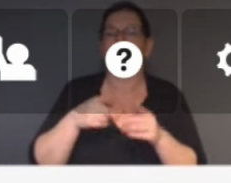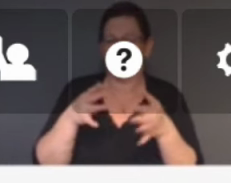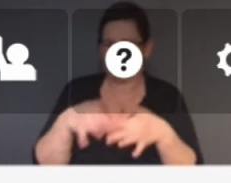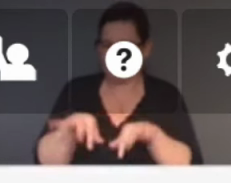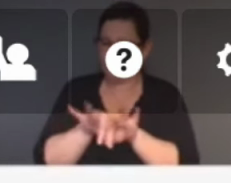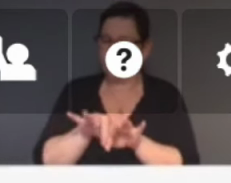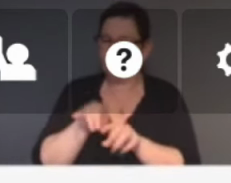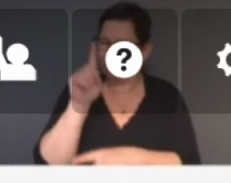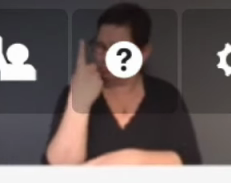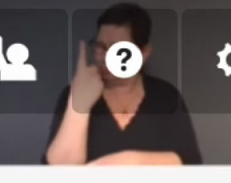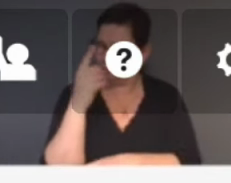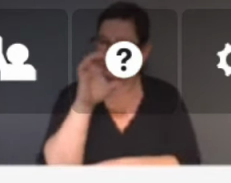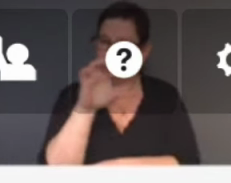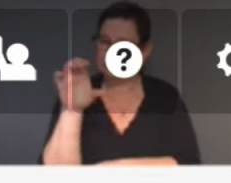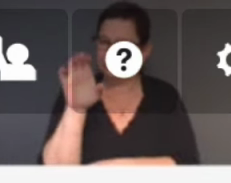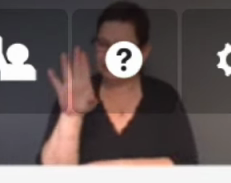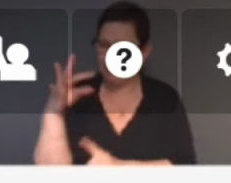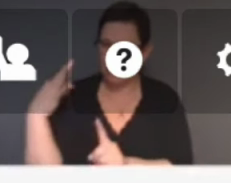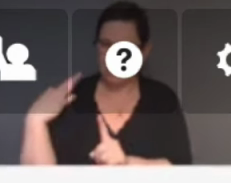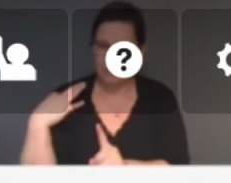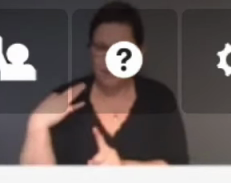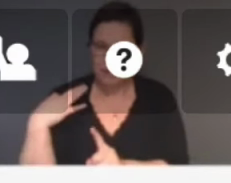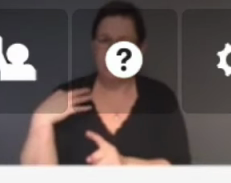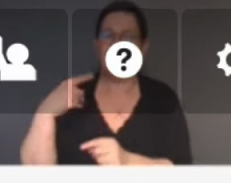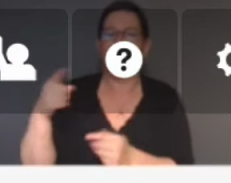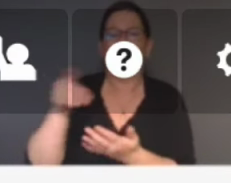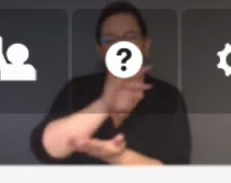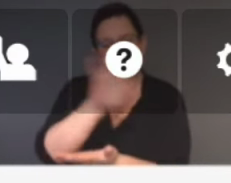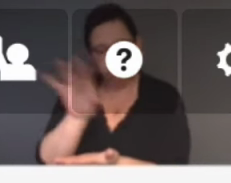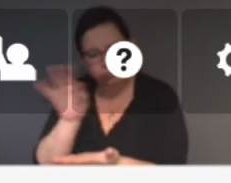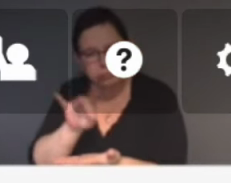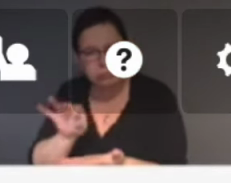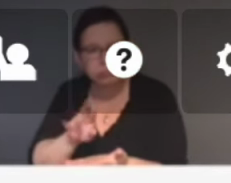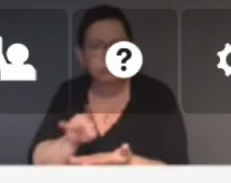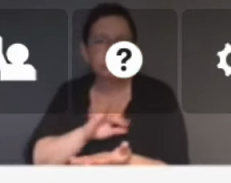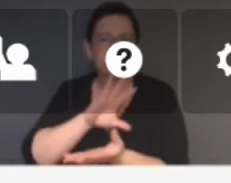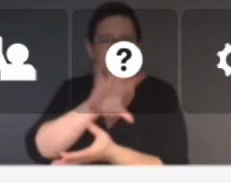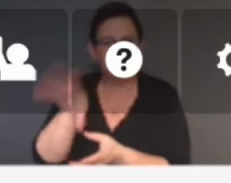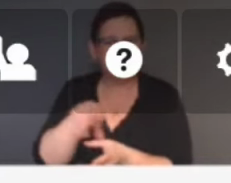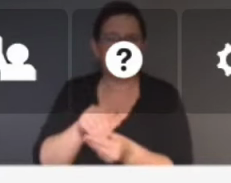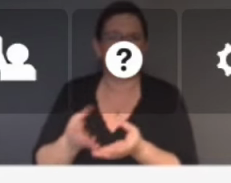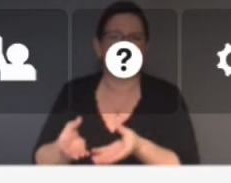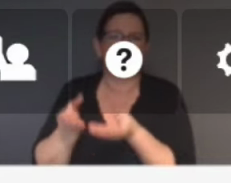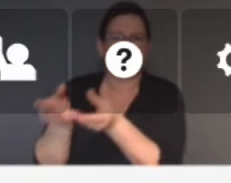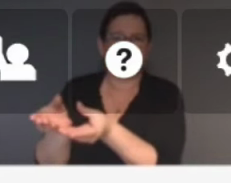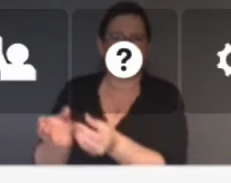If you have a spouse or common law partner, you will also need to provide their information.